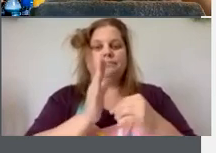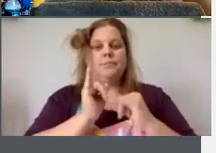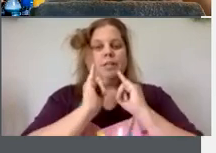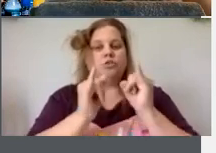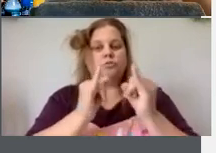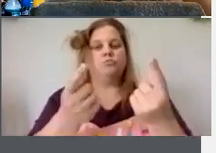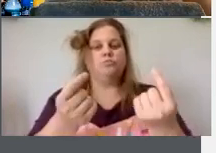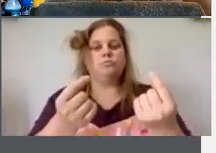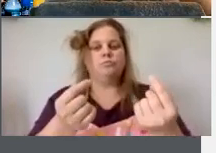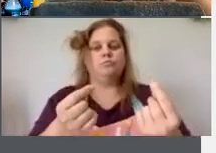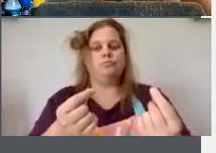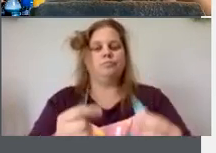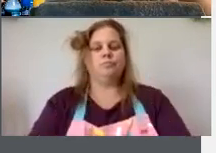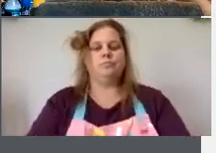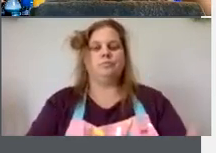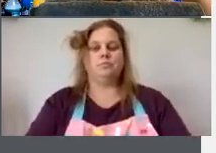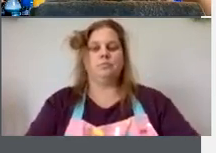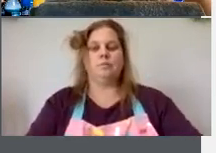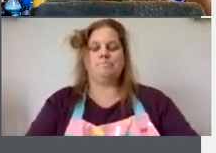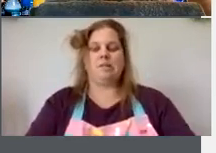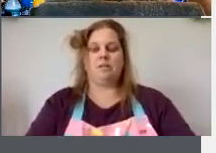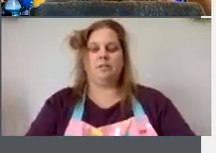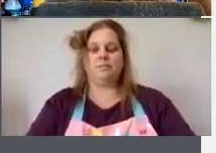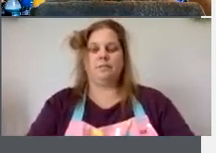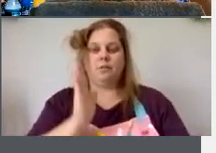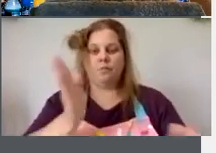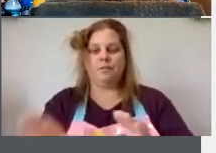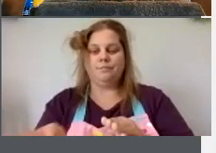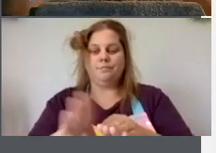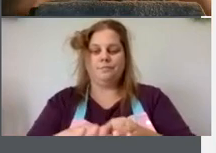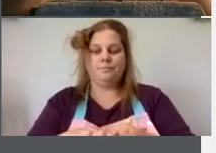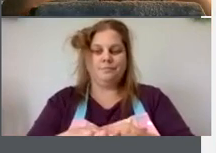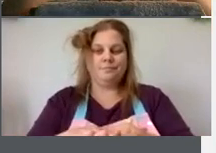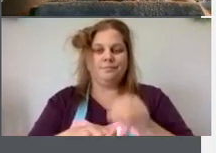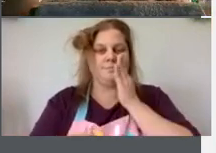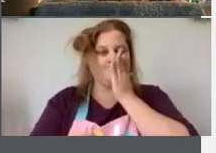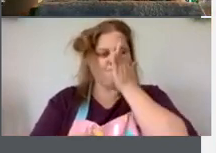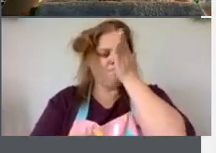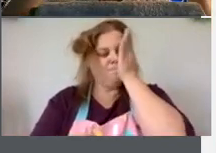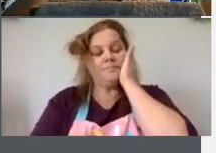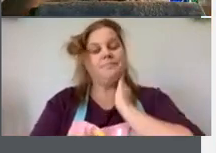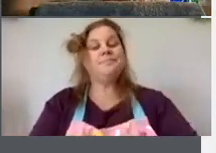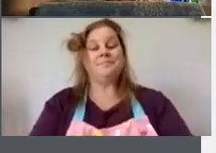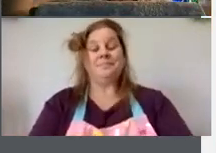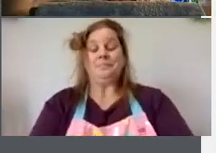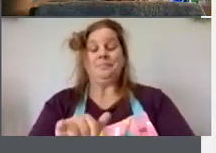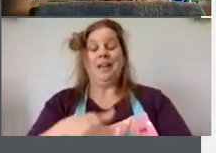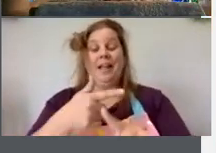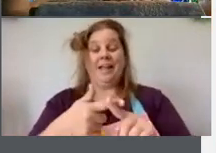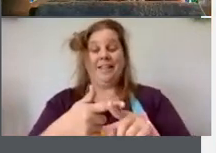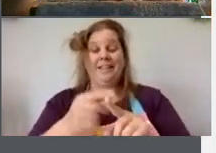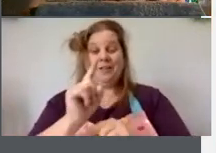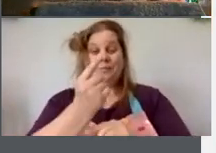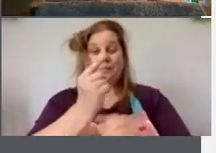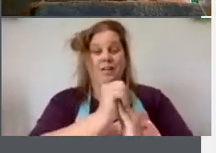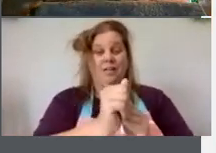do. I'm going to fold it this way. And then I'm going to put this dollar bill on